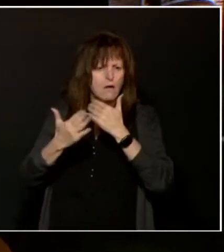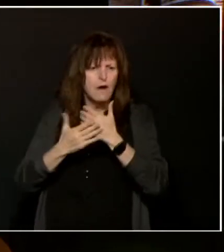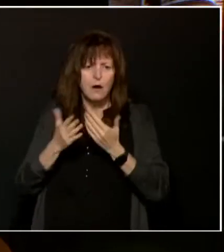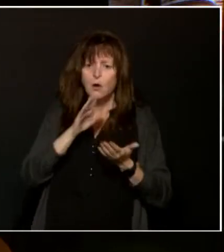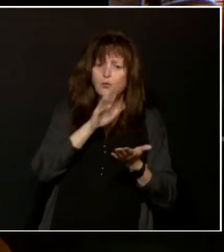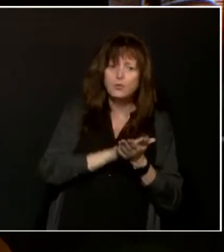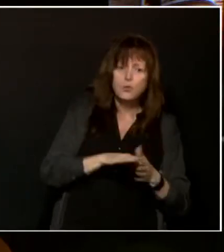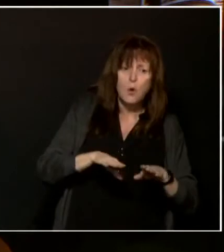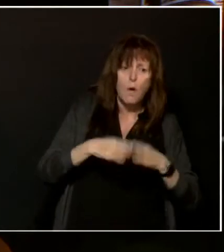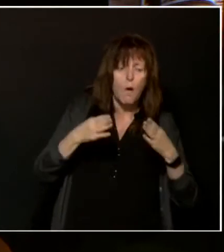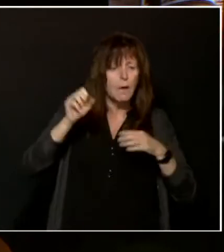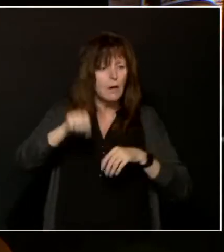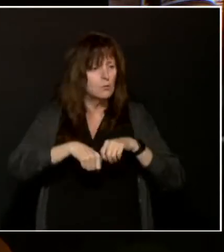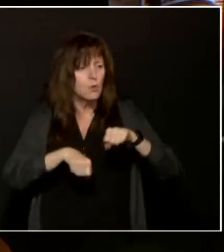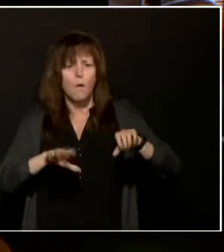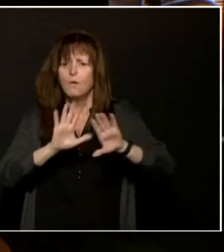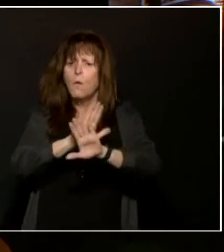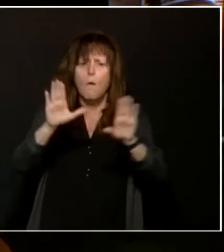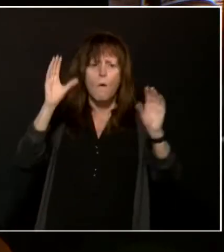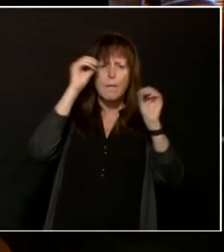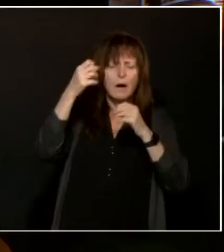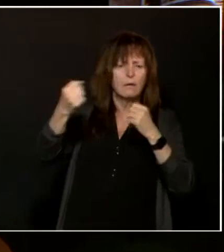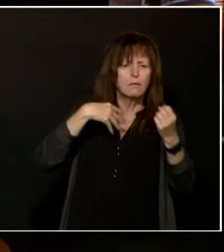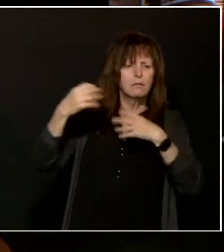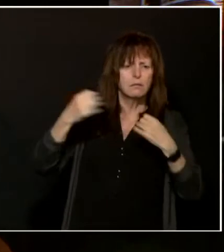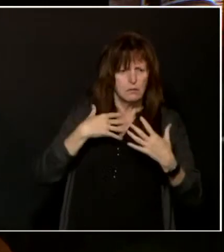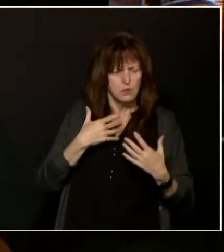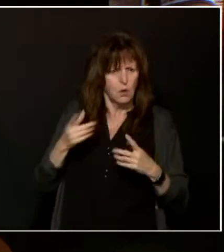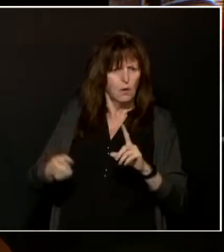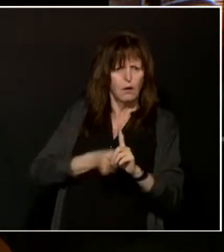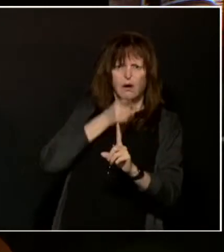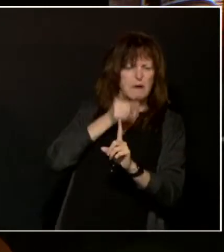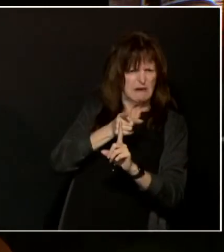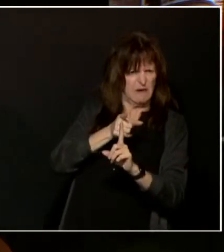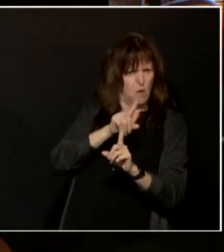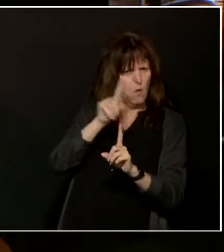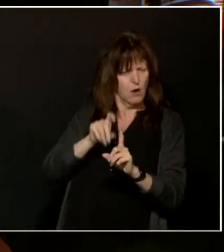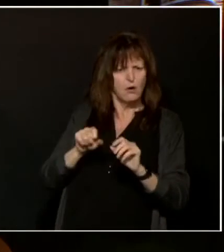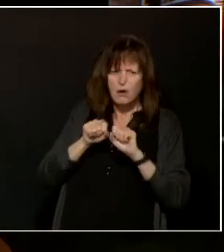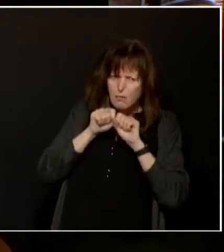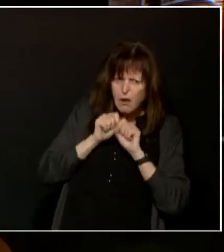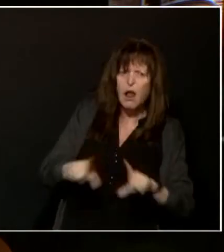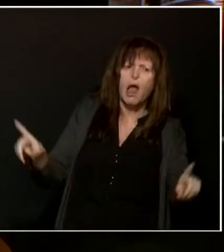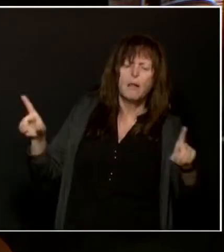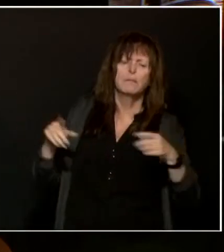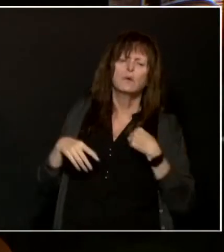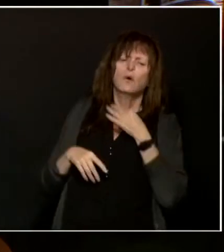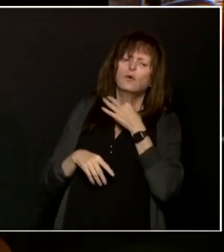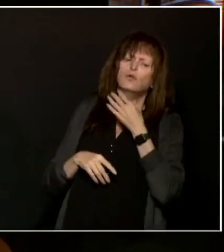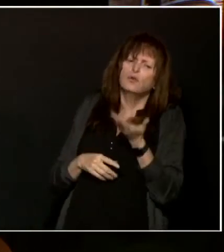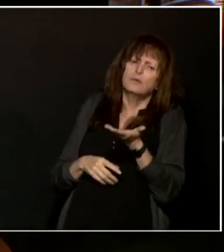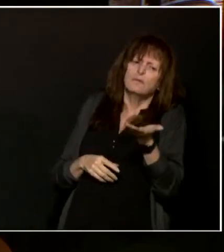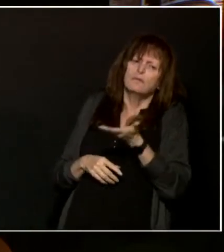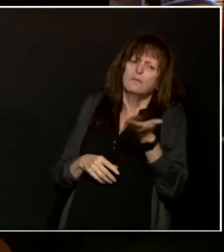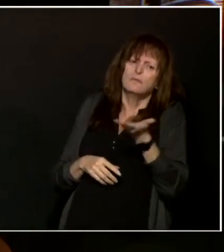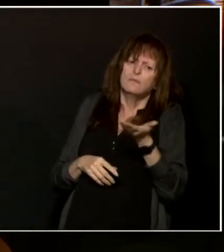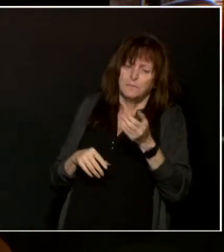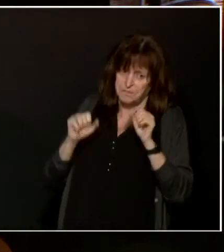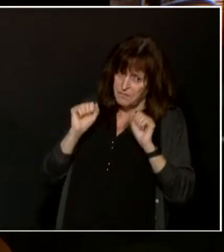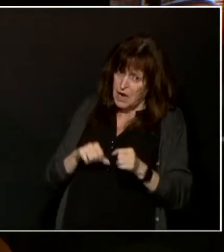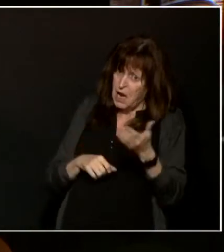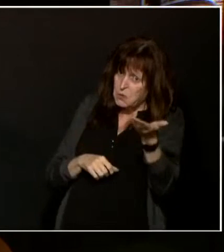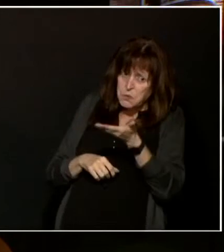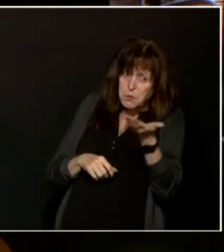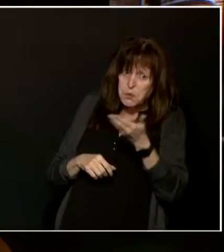specific questions. I'd like to hear from both of you. Can you say definitively that reopening